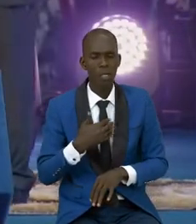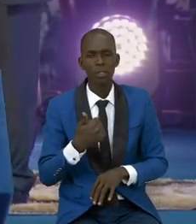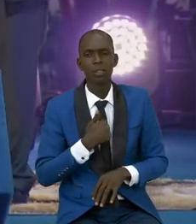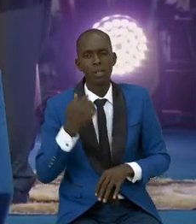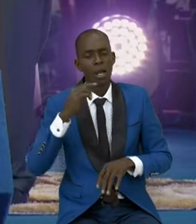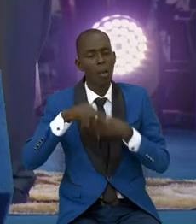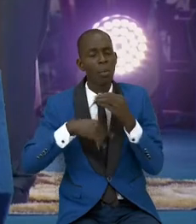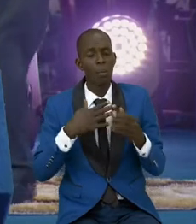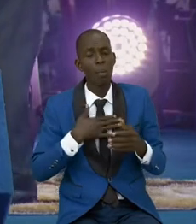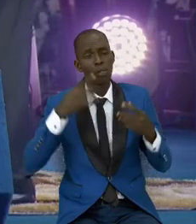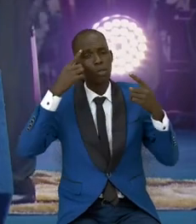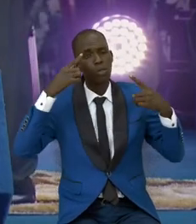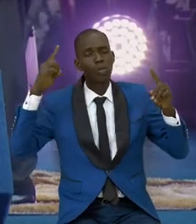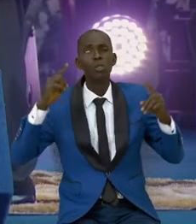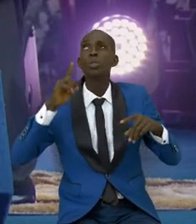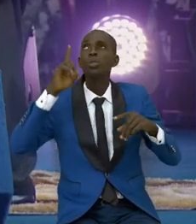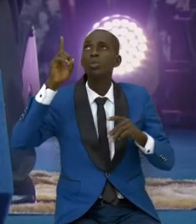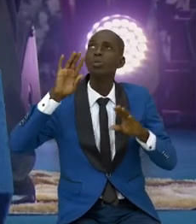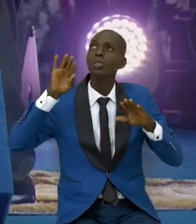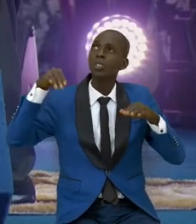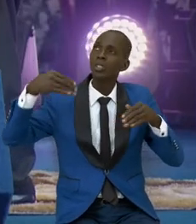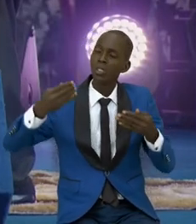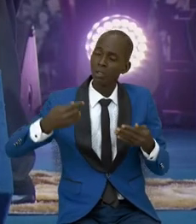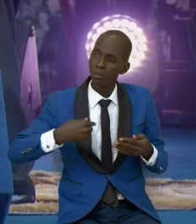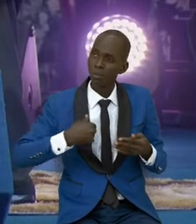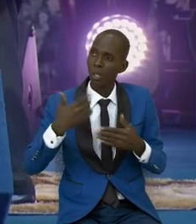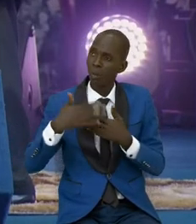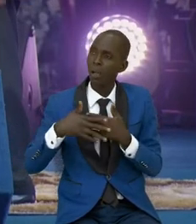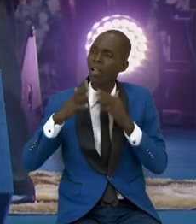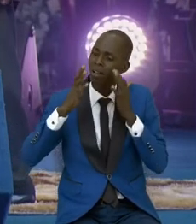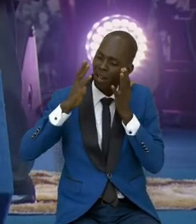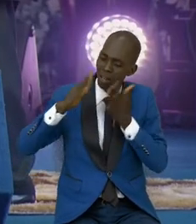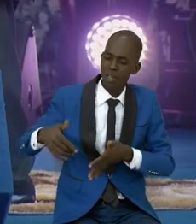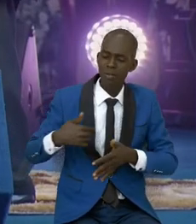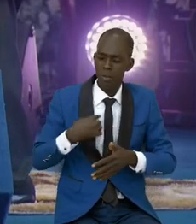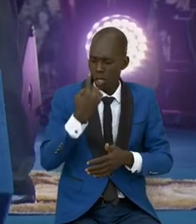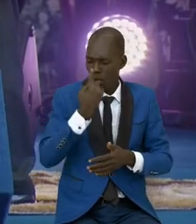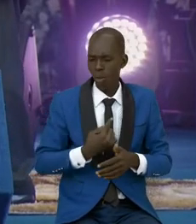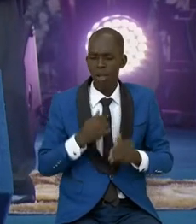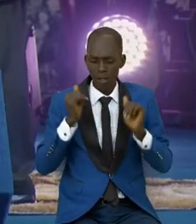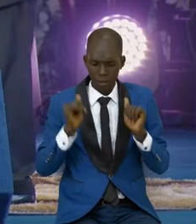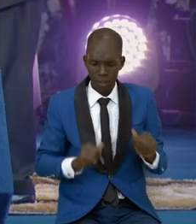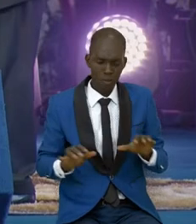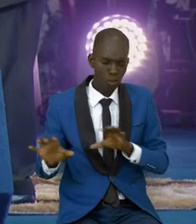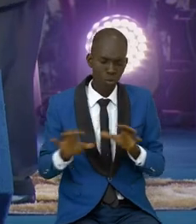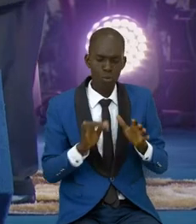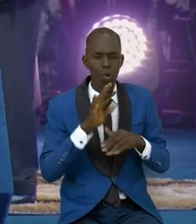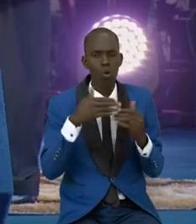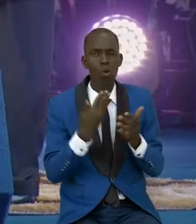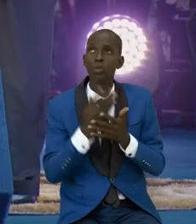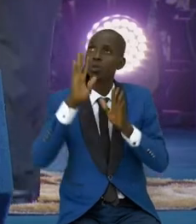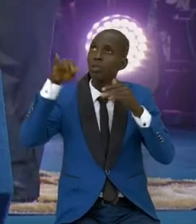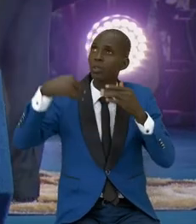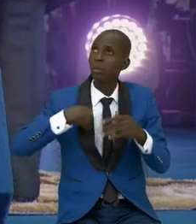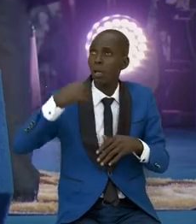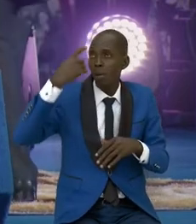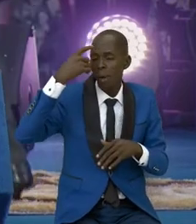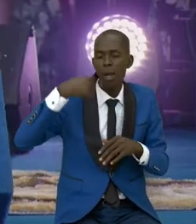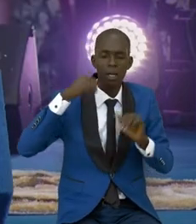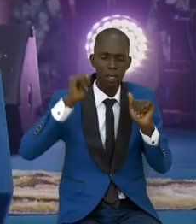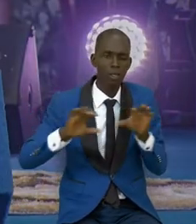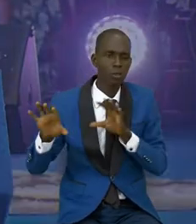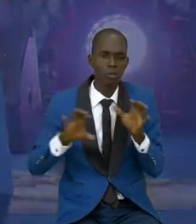life, you've given me bread. Leave me alone. I can do everything. You see, give us this day